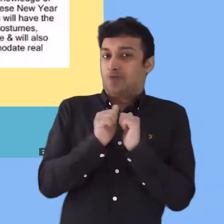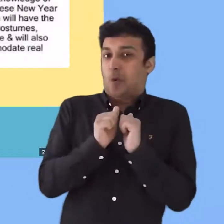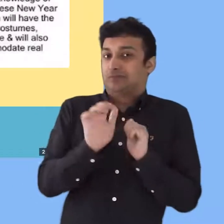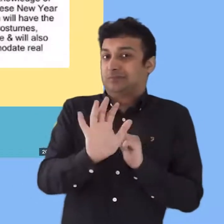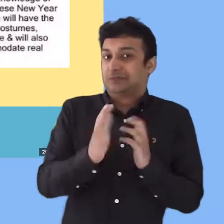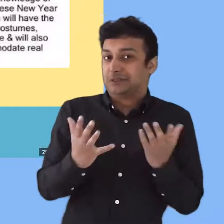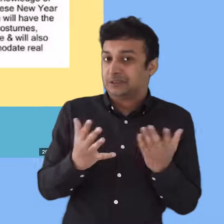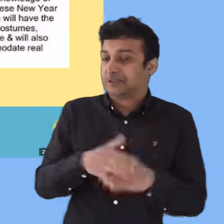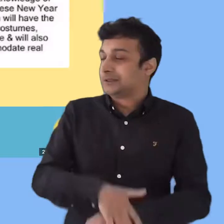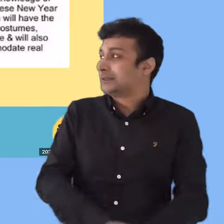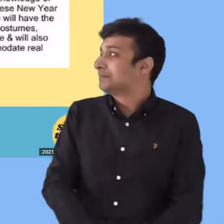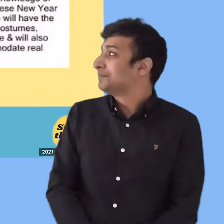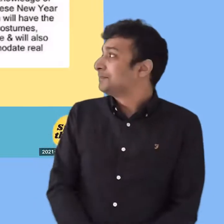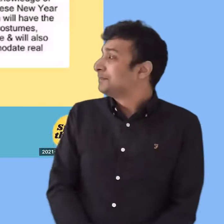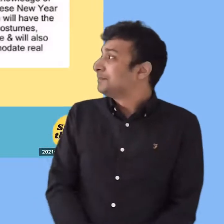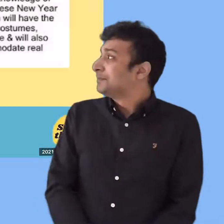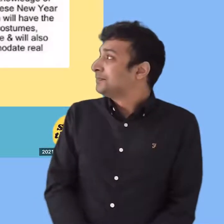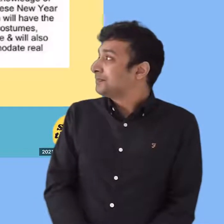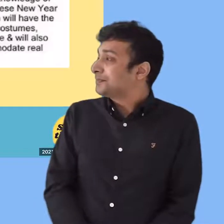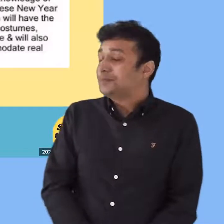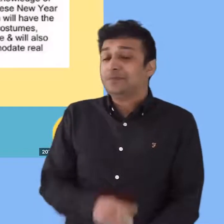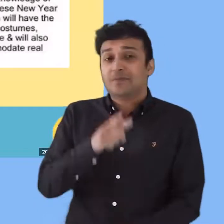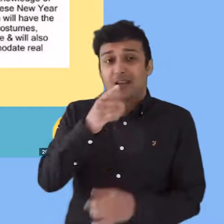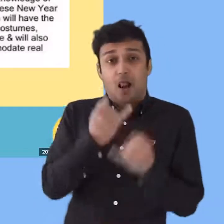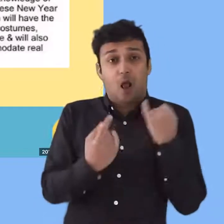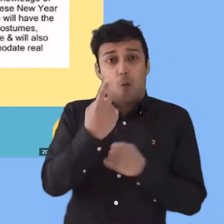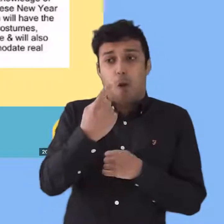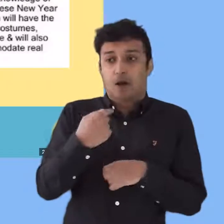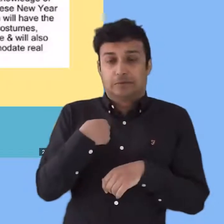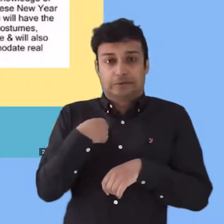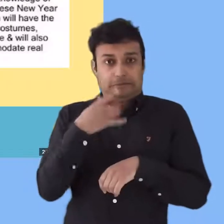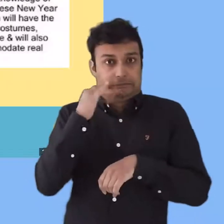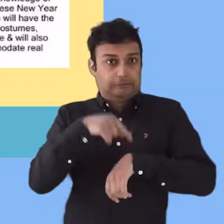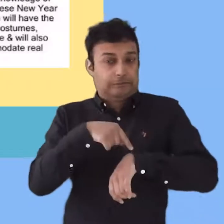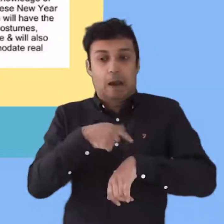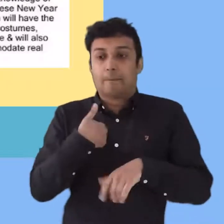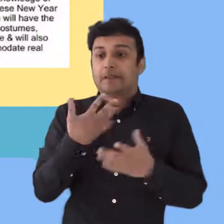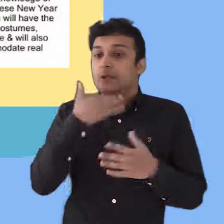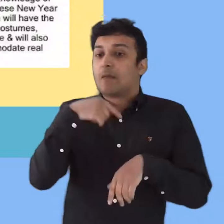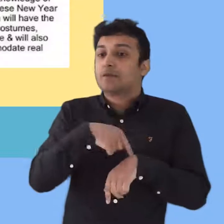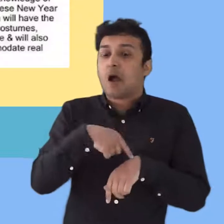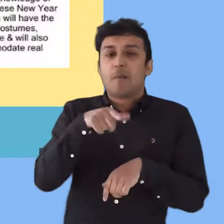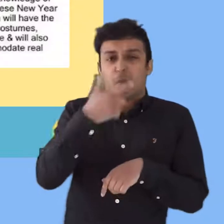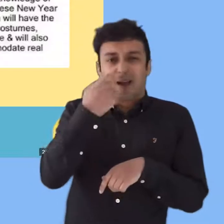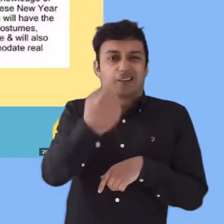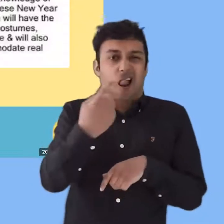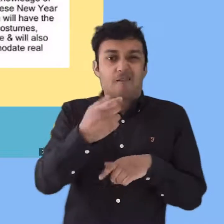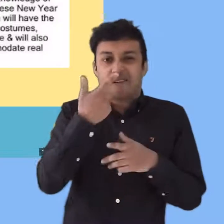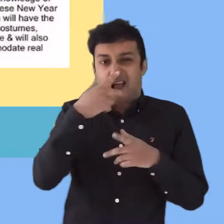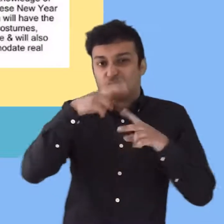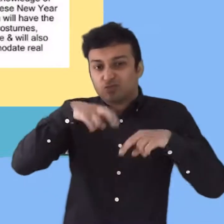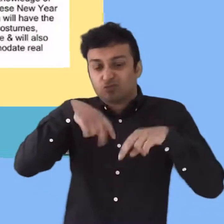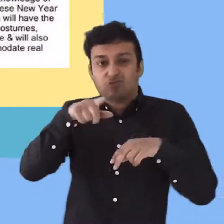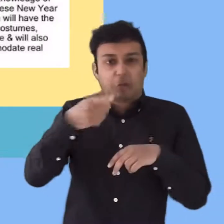And the last one, I'm just looking at time, we don't have time to go into that. You can do some research in your own time